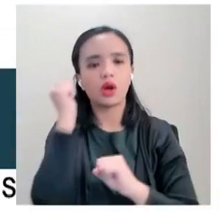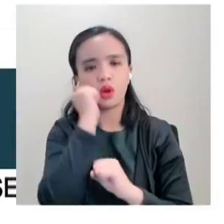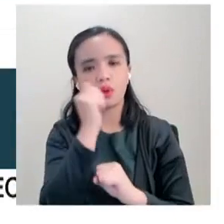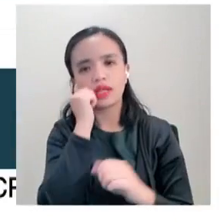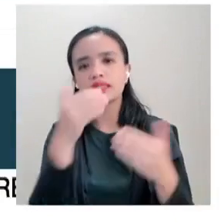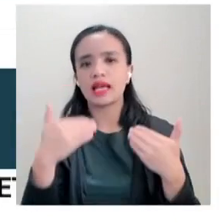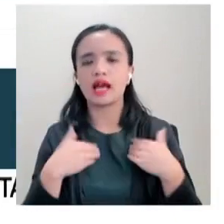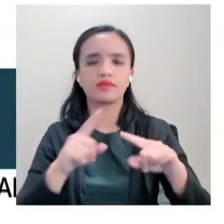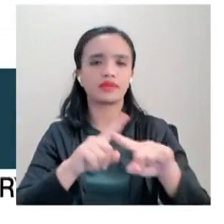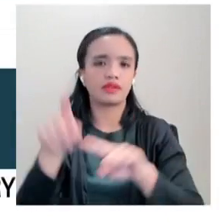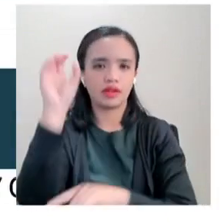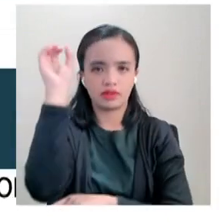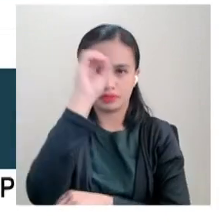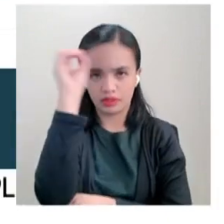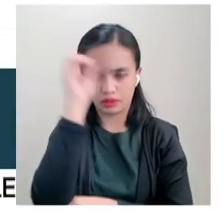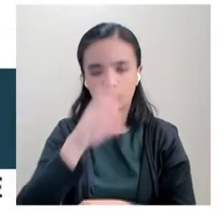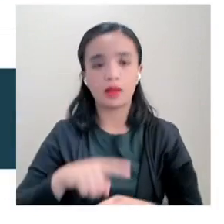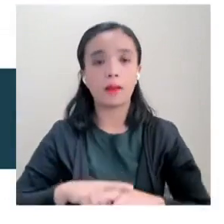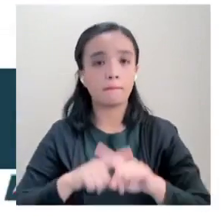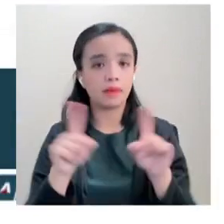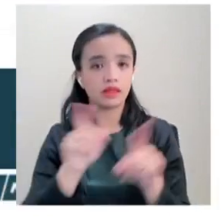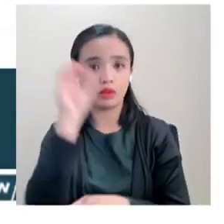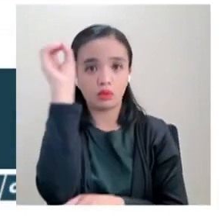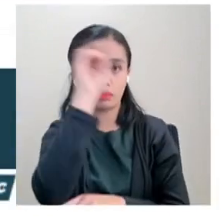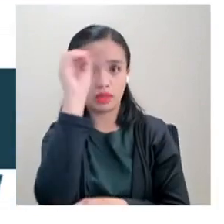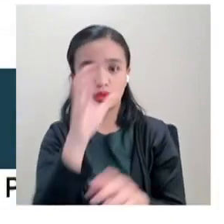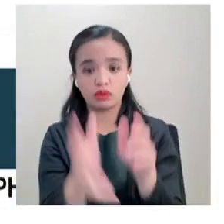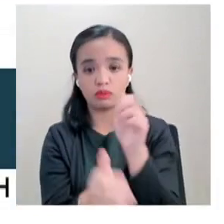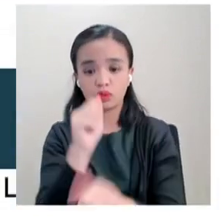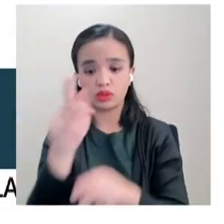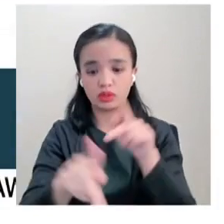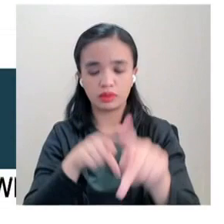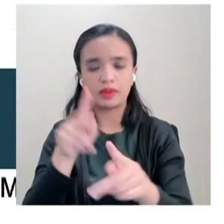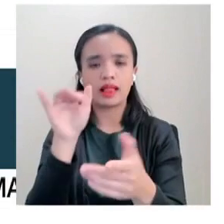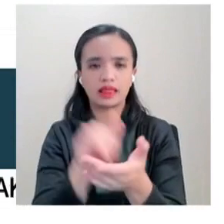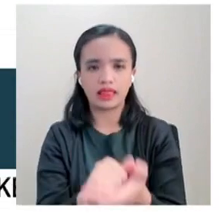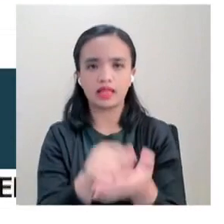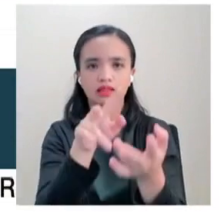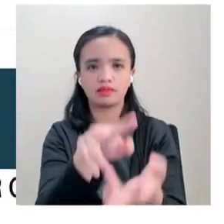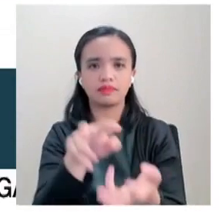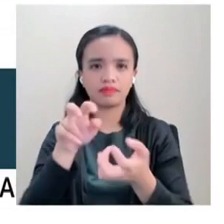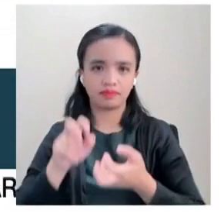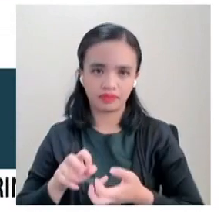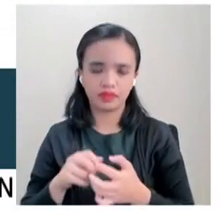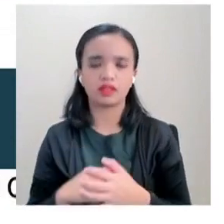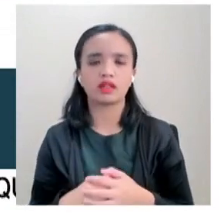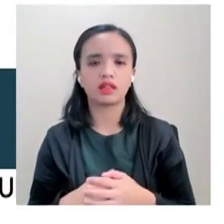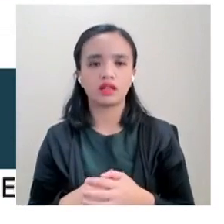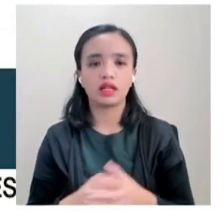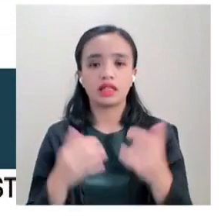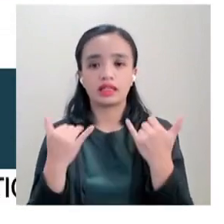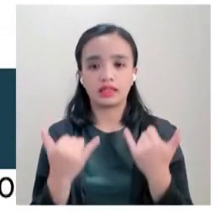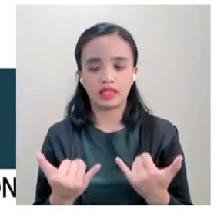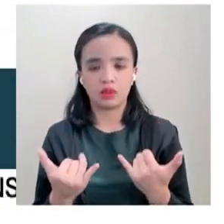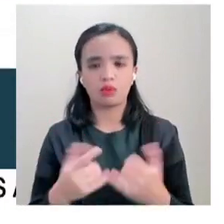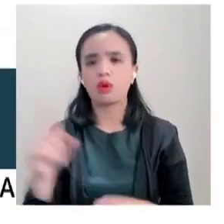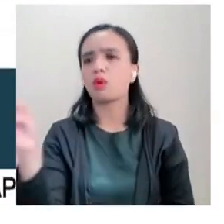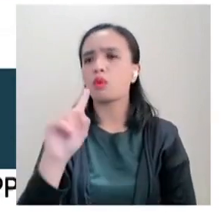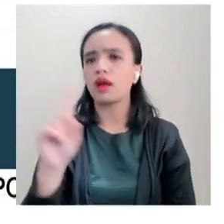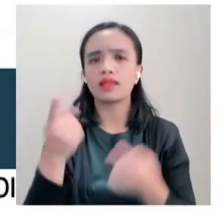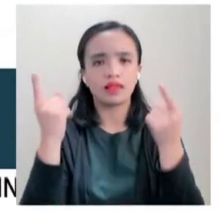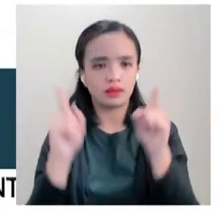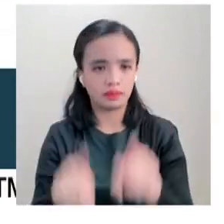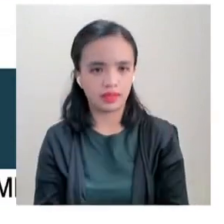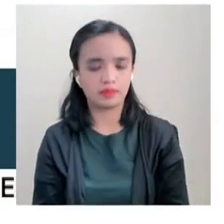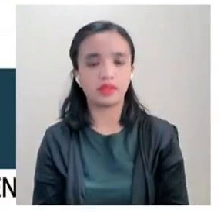opinion. But the opinion of the majority is what is being carried out. Now, in this case, what will happen? Will it create